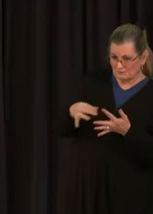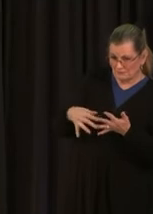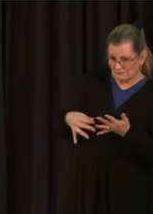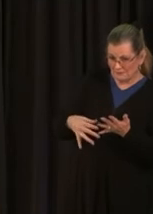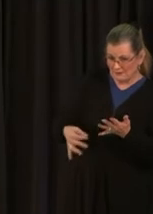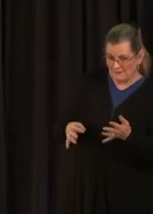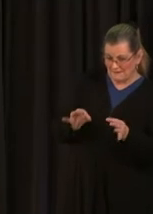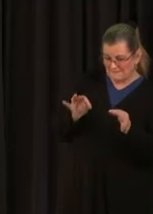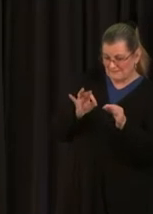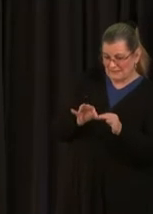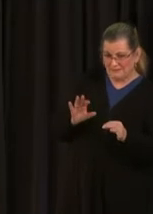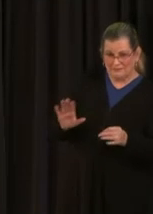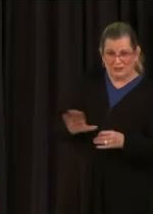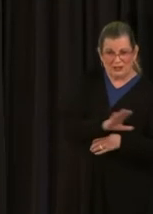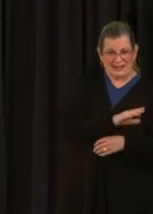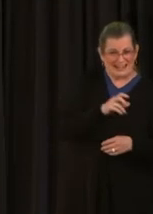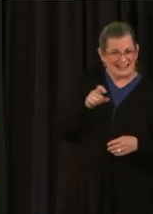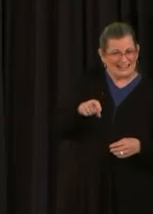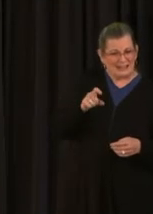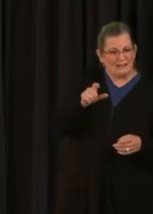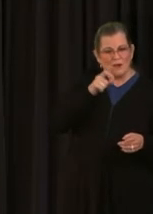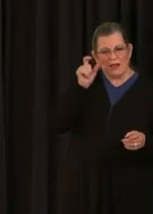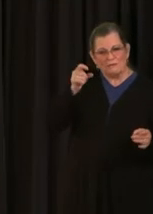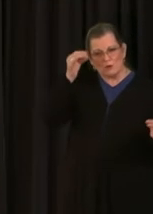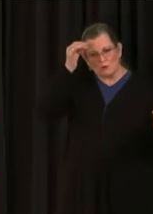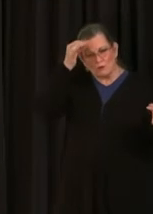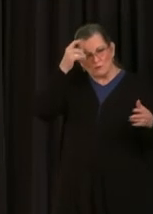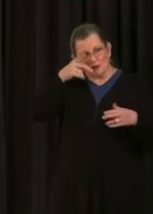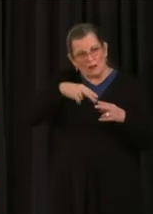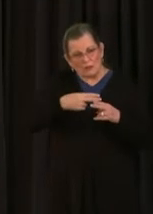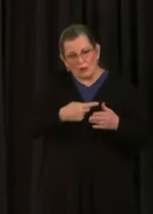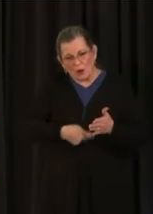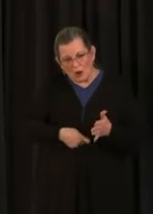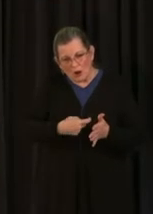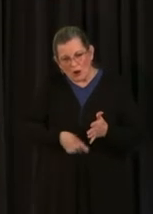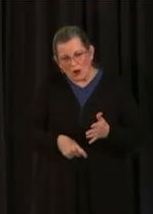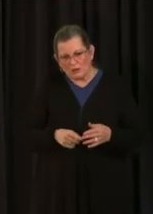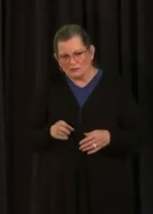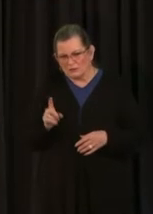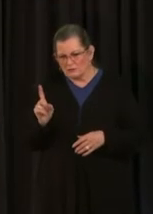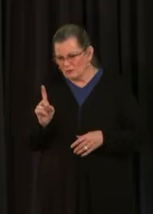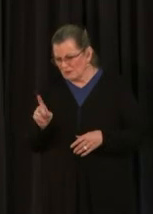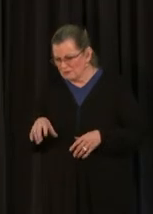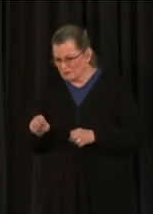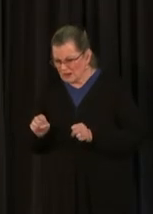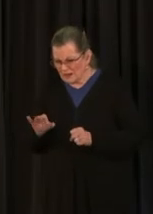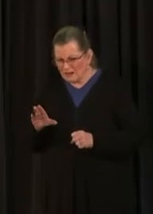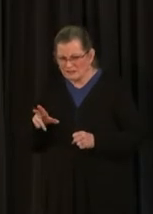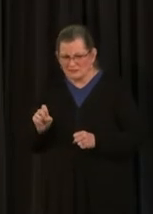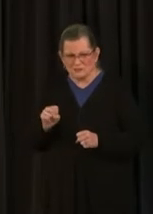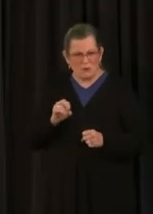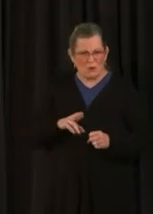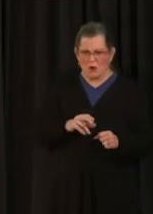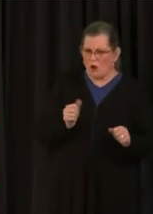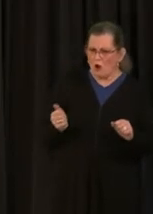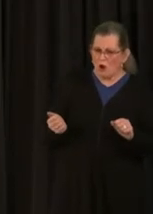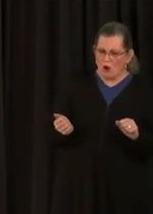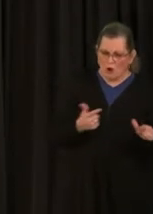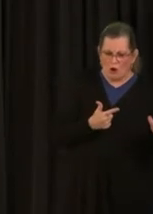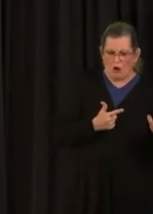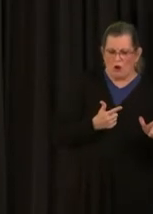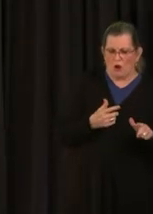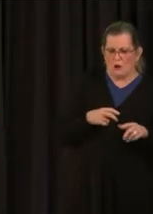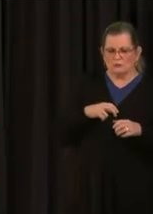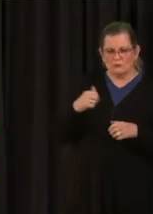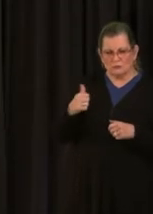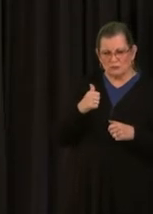going to best suit their needs. They don't have to think about the cost when making decision whether to take the bus or take the train. All of it is free, so